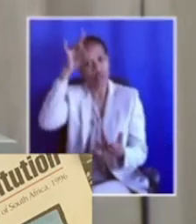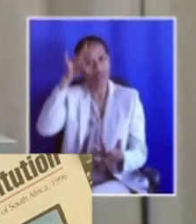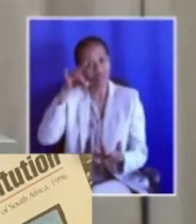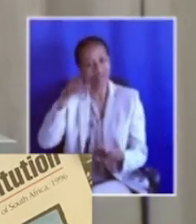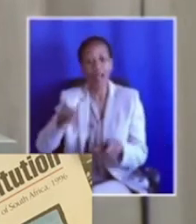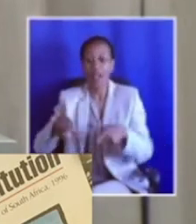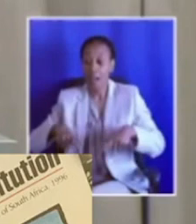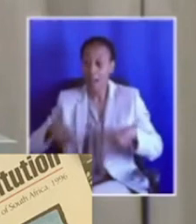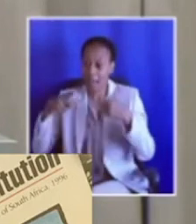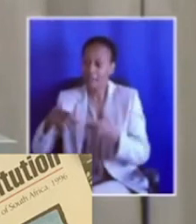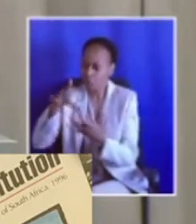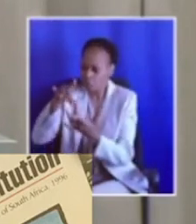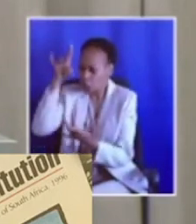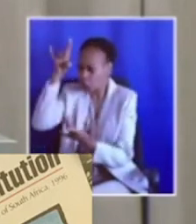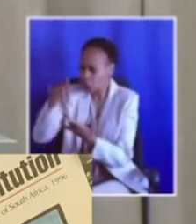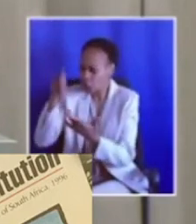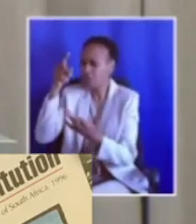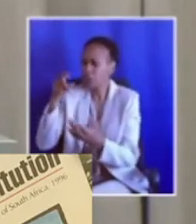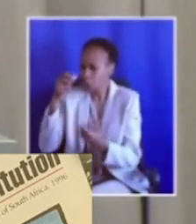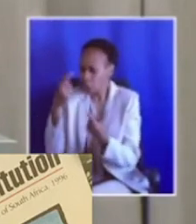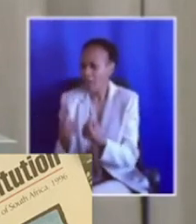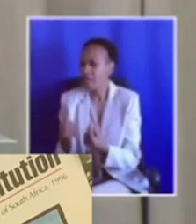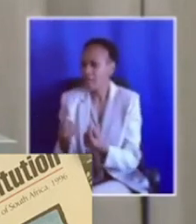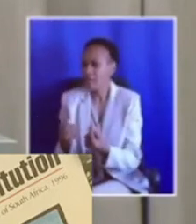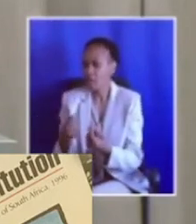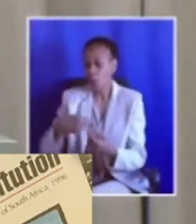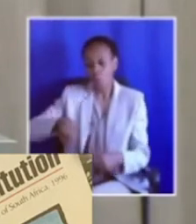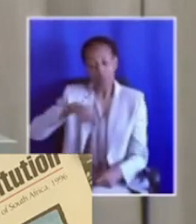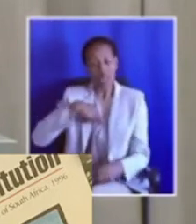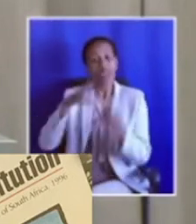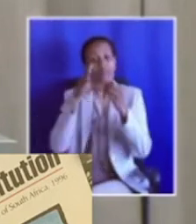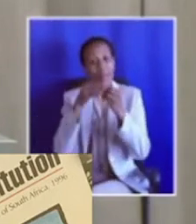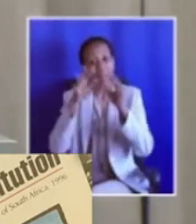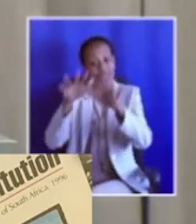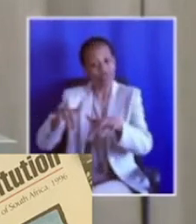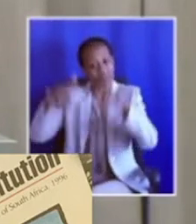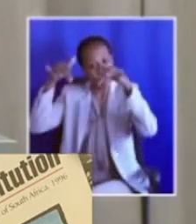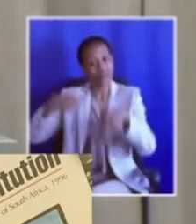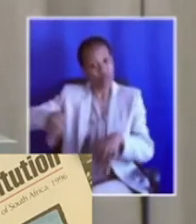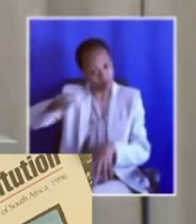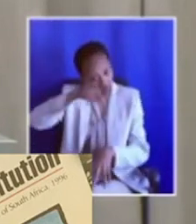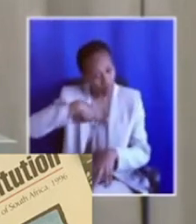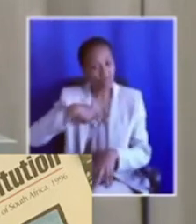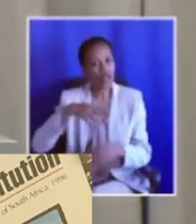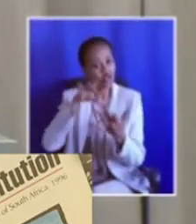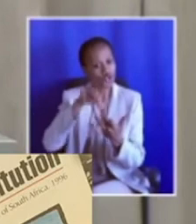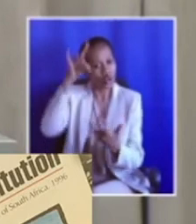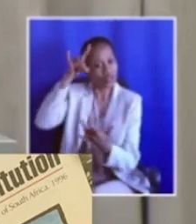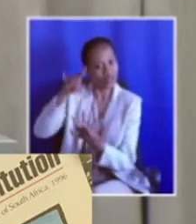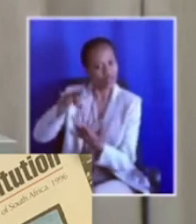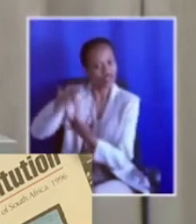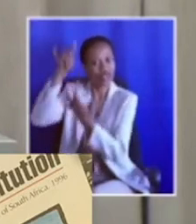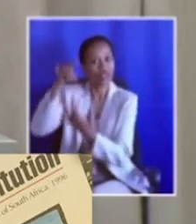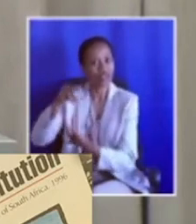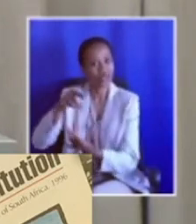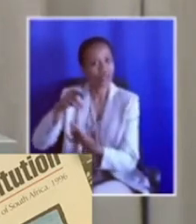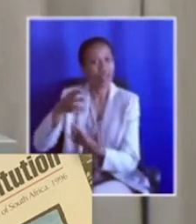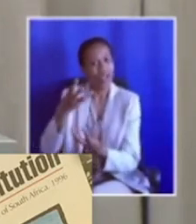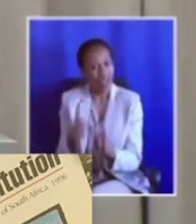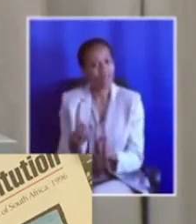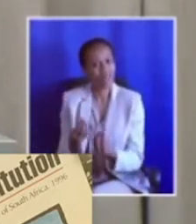in life that has a longer impact. And we as members of parliament, we have choices to make that impact the lives